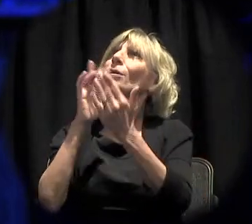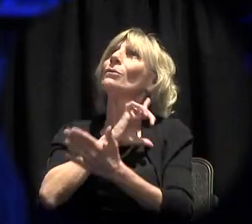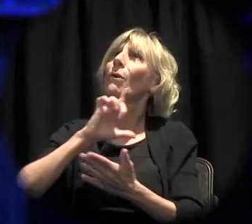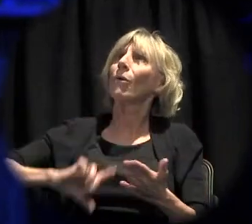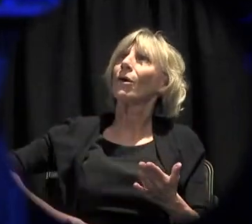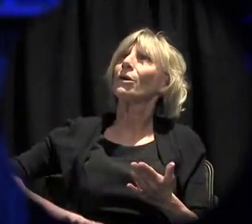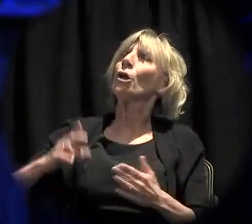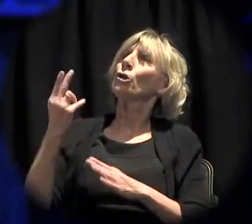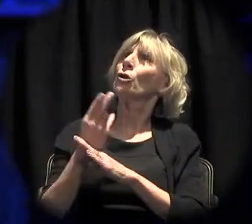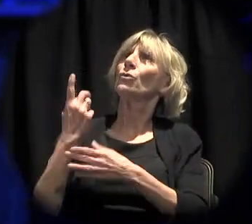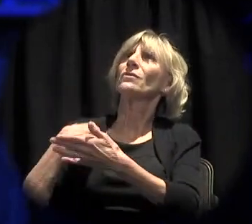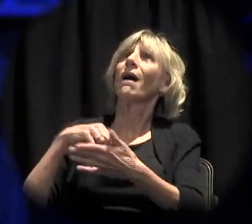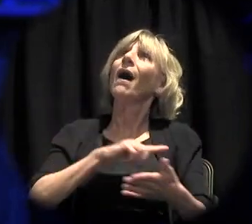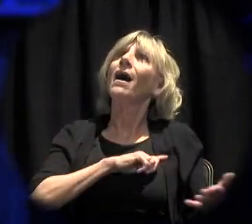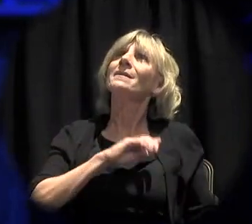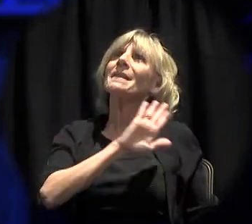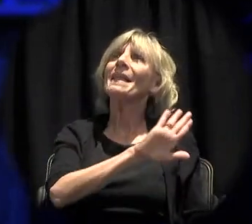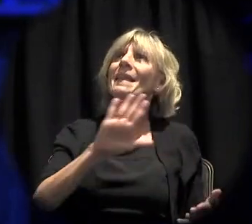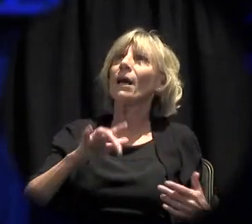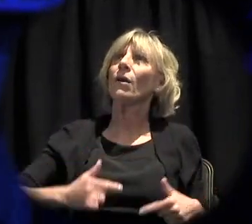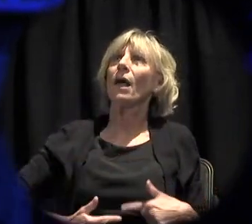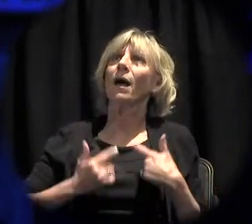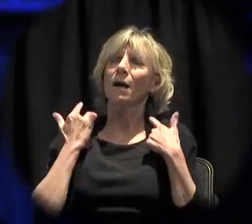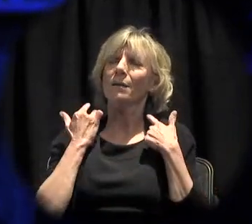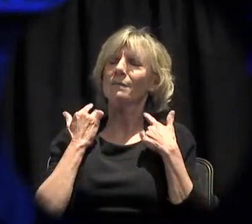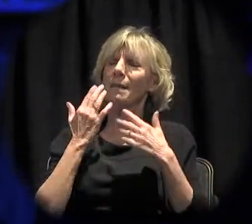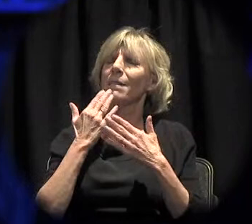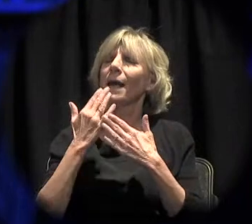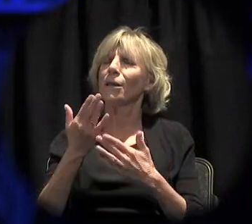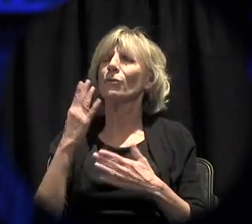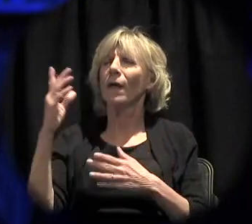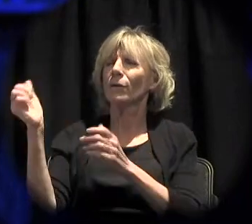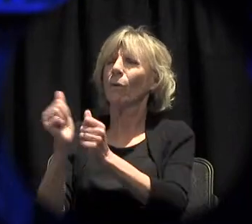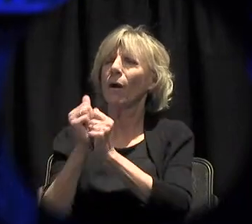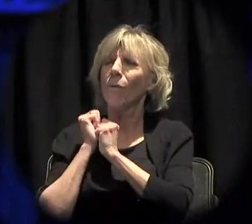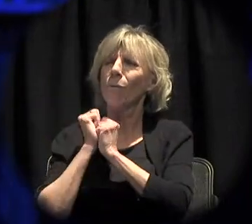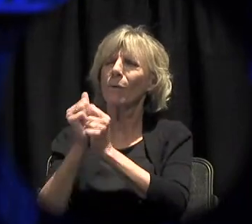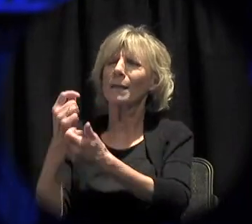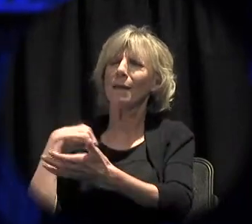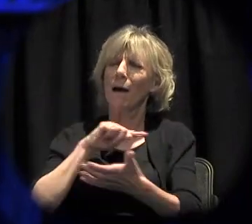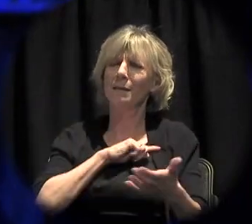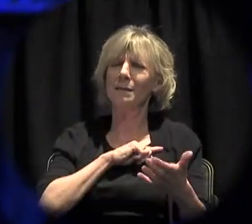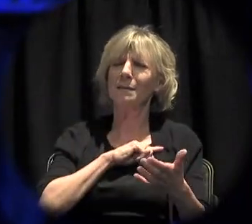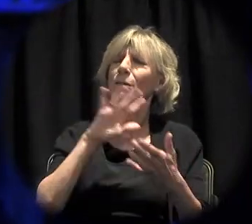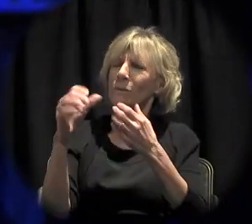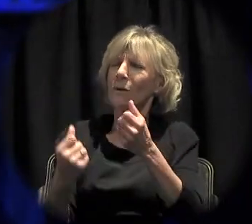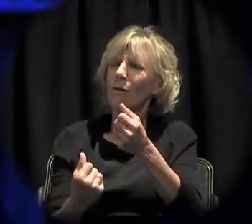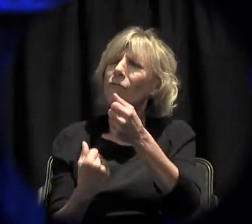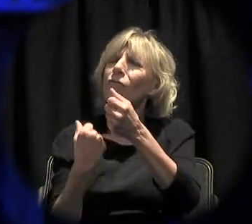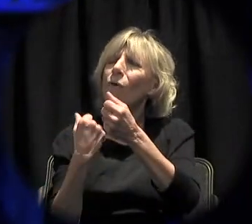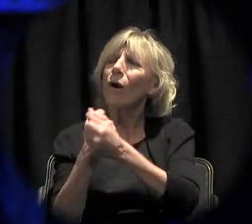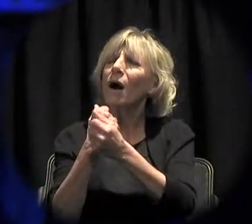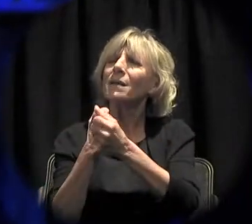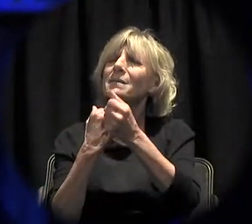in their lives. Thank you that you're with us and that you are for us, even when you're correcting us.